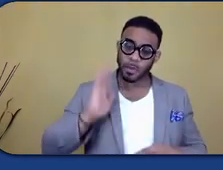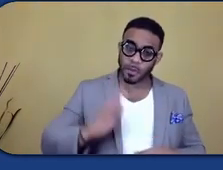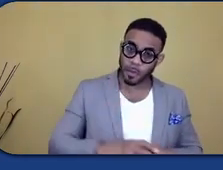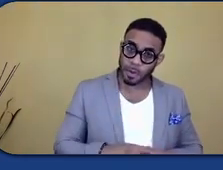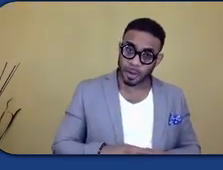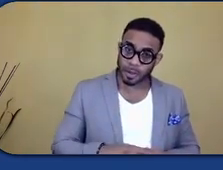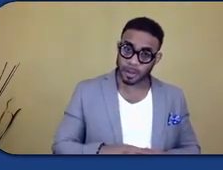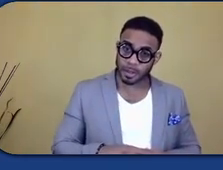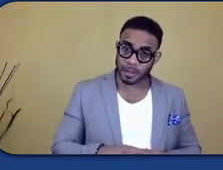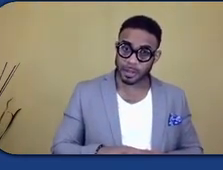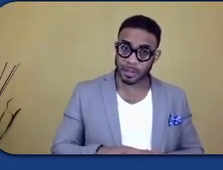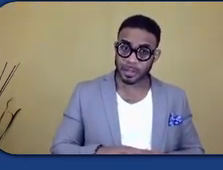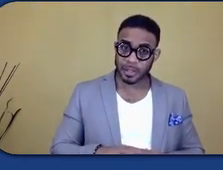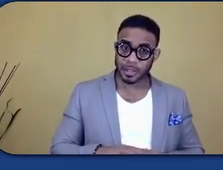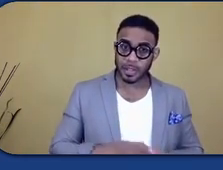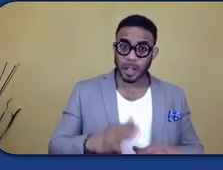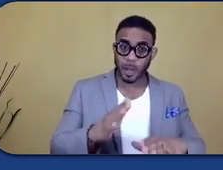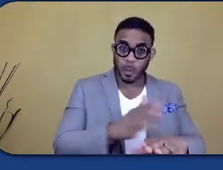been talking before.